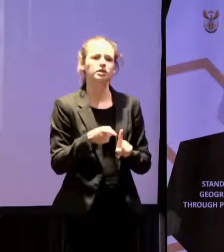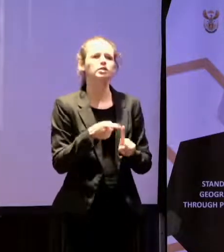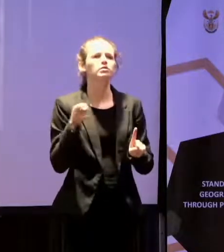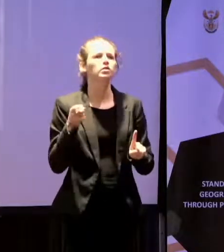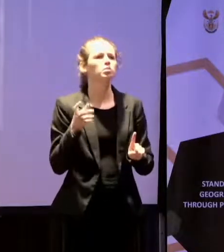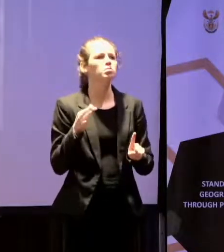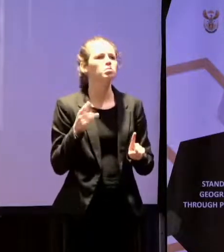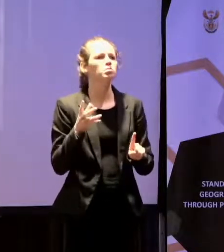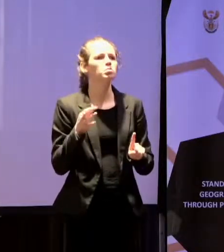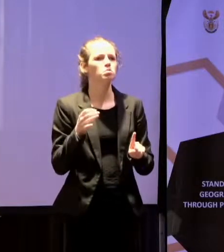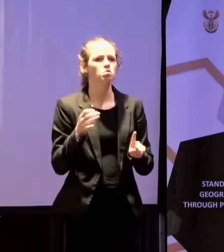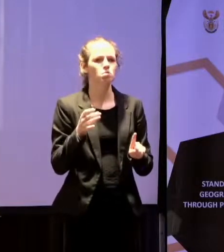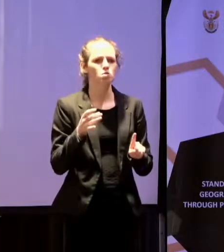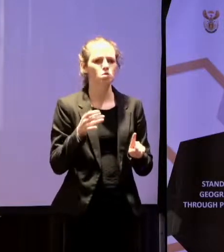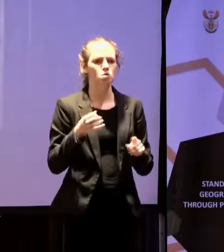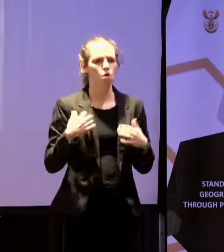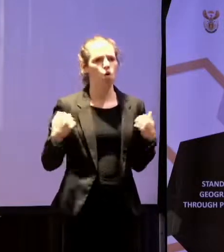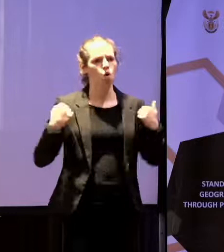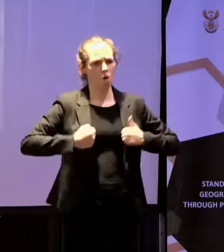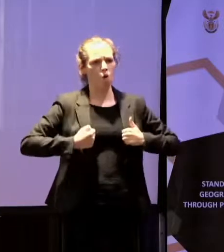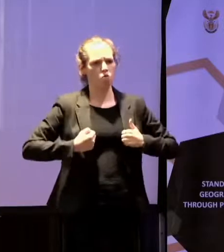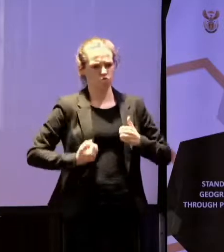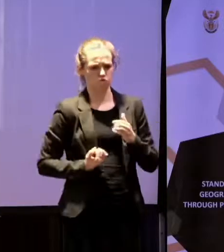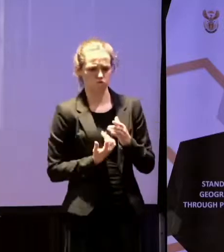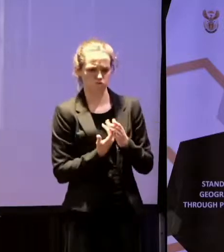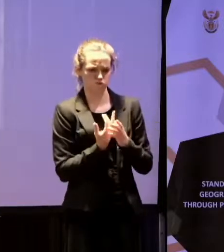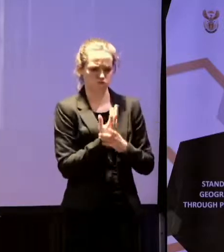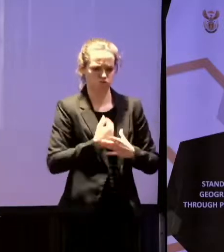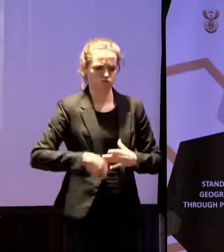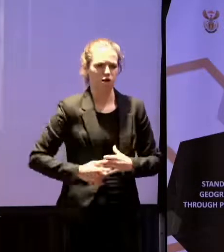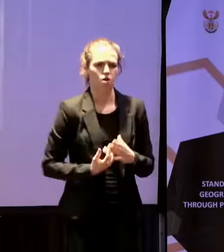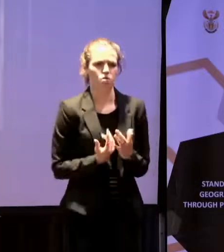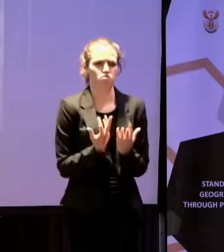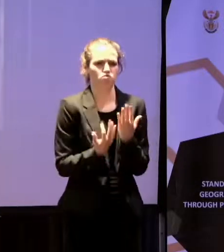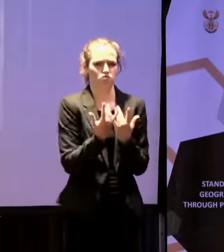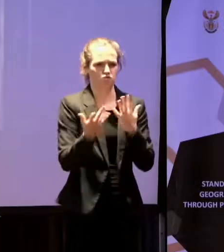underneath the coat that he was wearing.